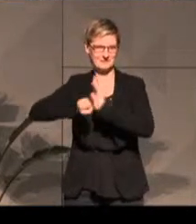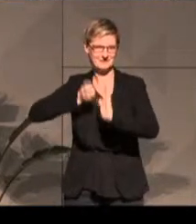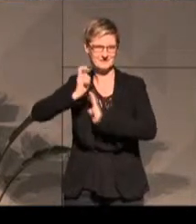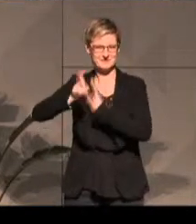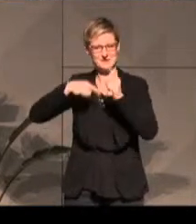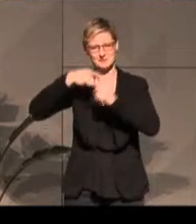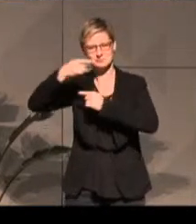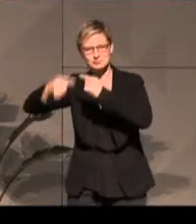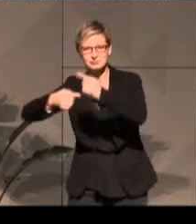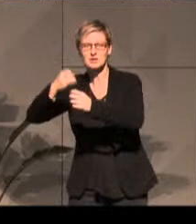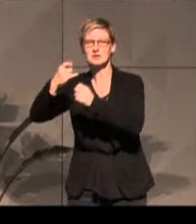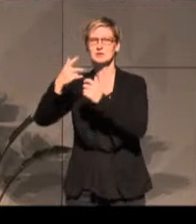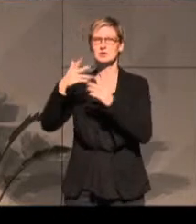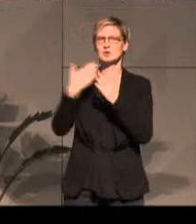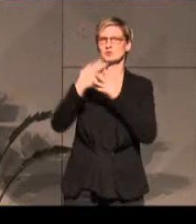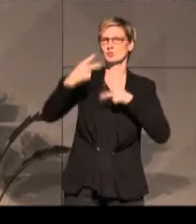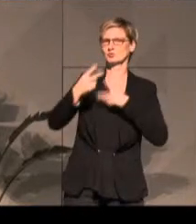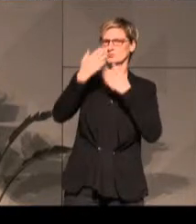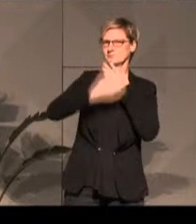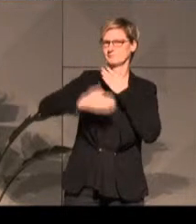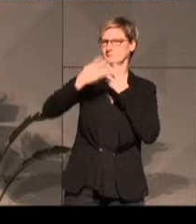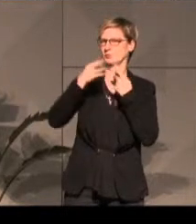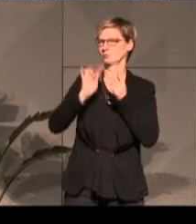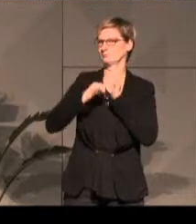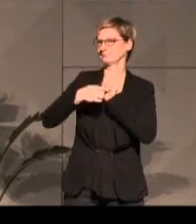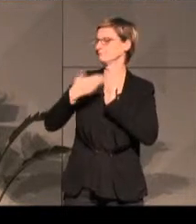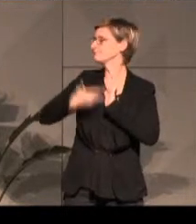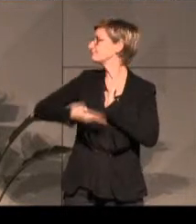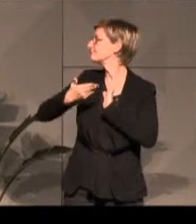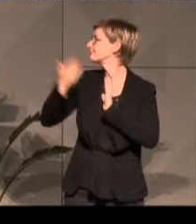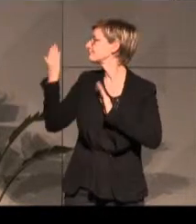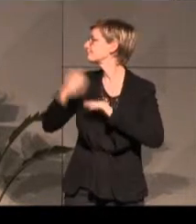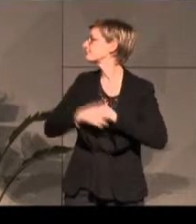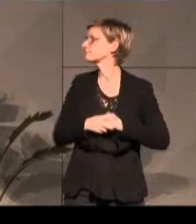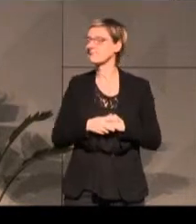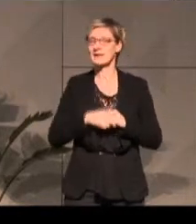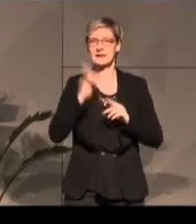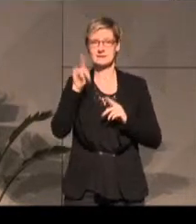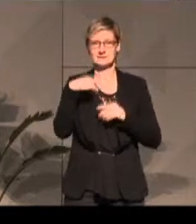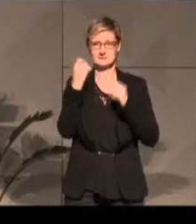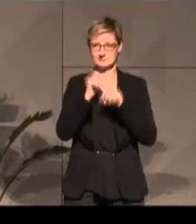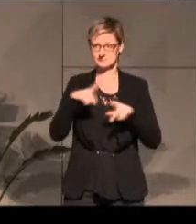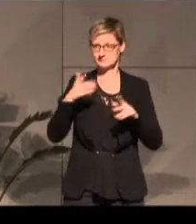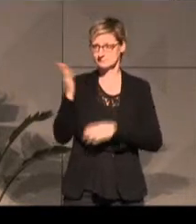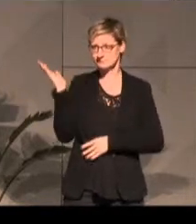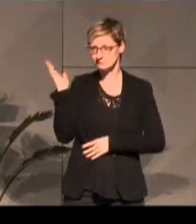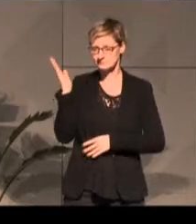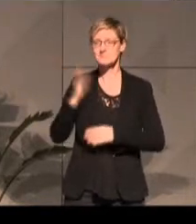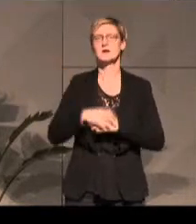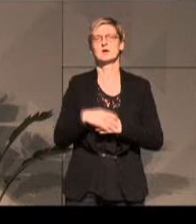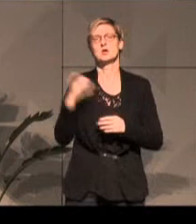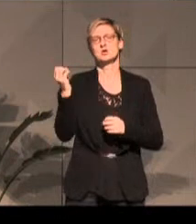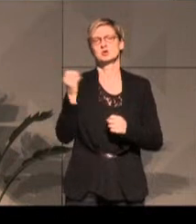cycle of the annual cycle which we were able to witness.